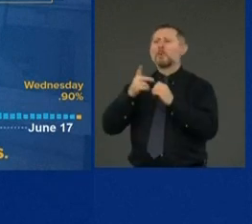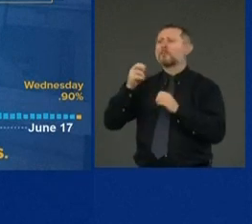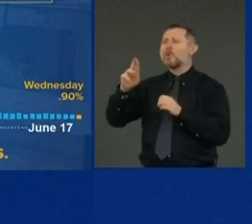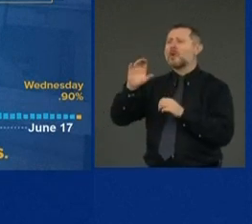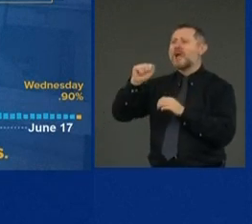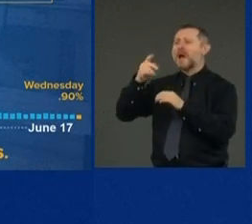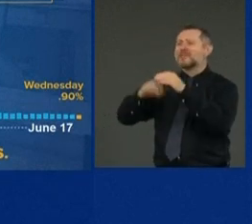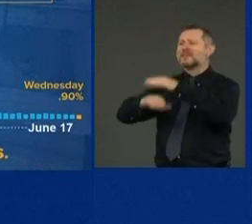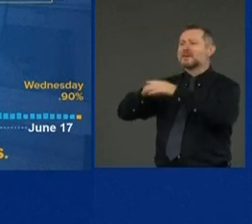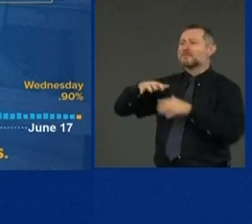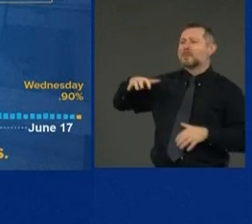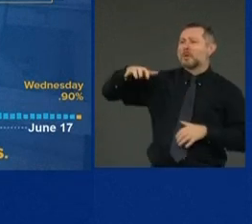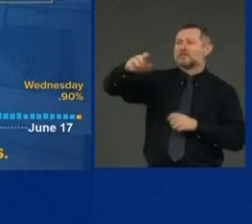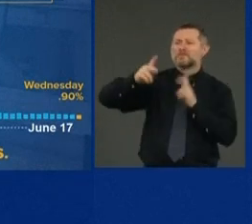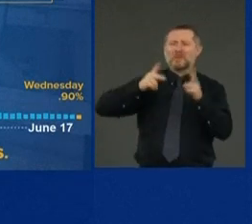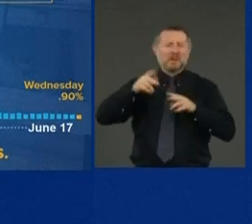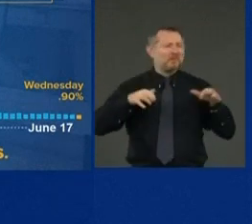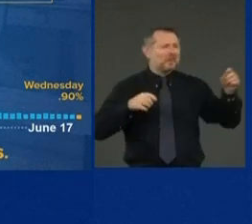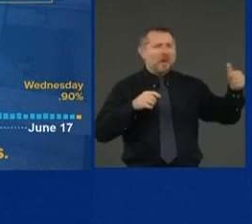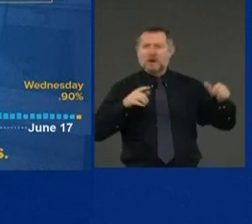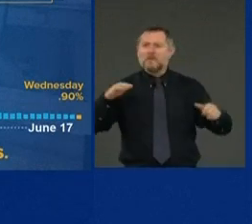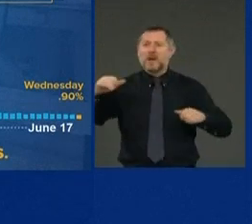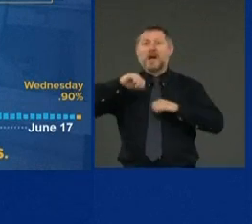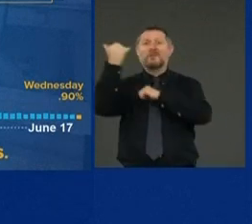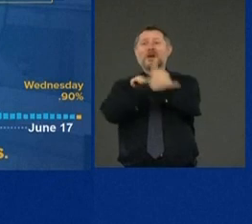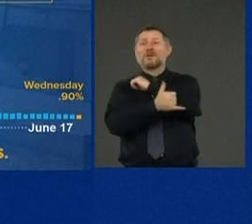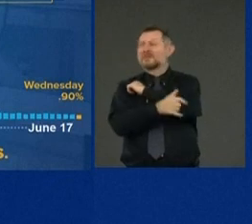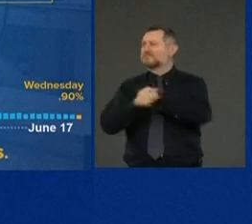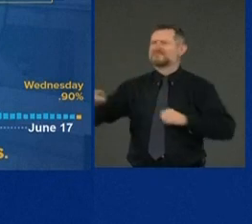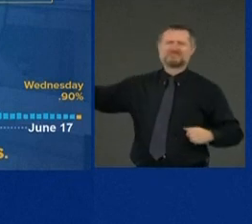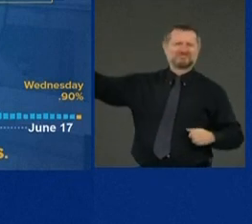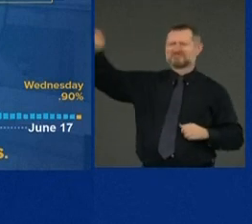on the globe per capita. Yay, New York.